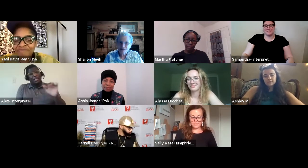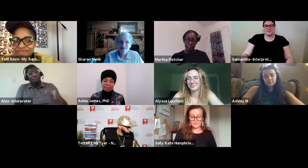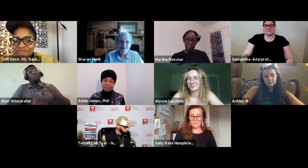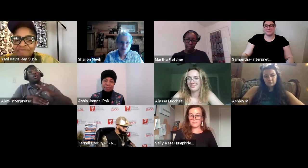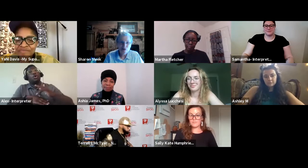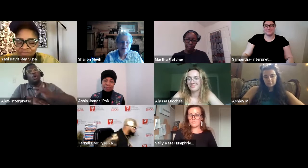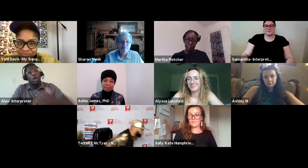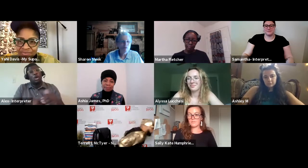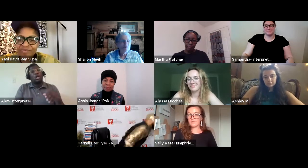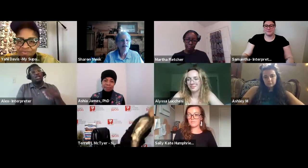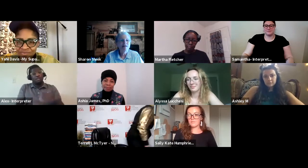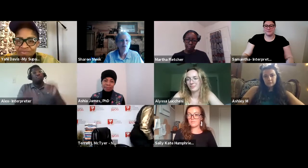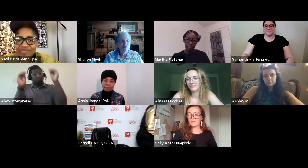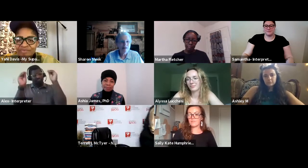quick.